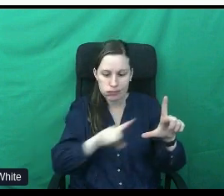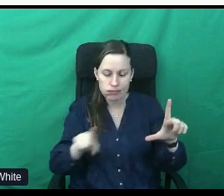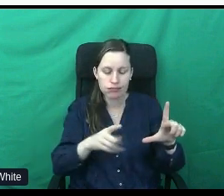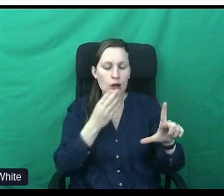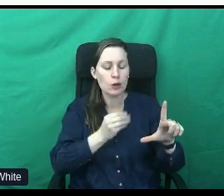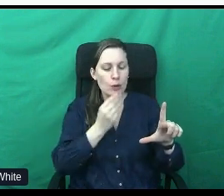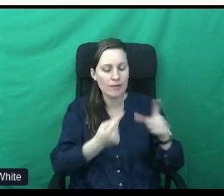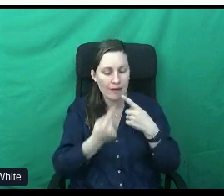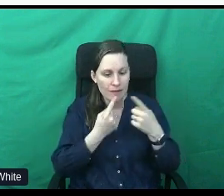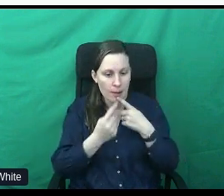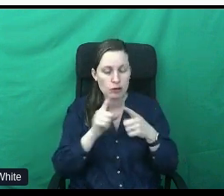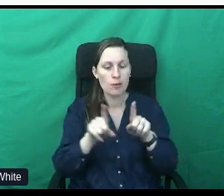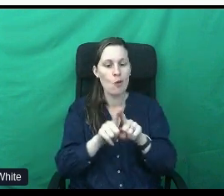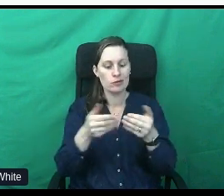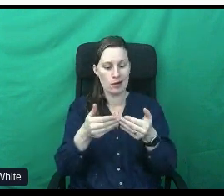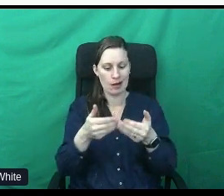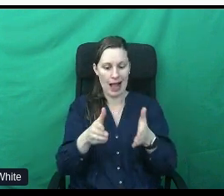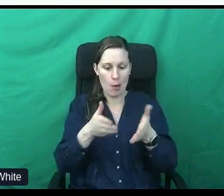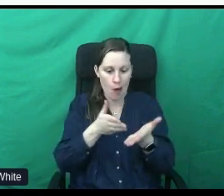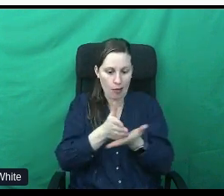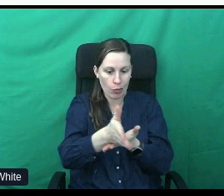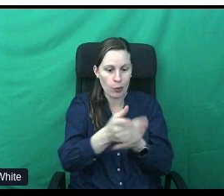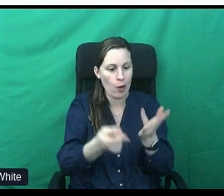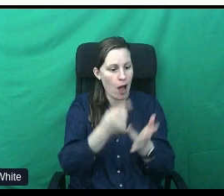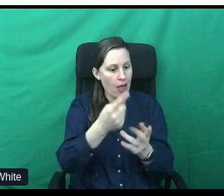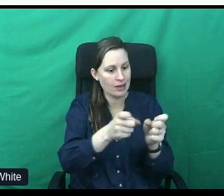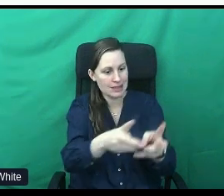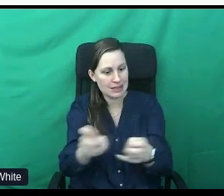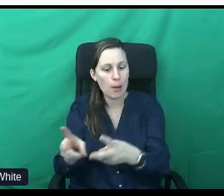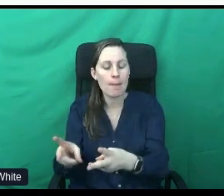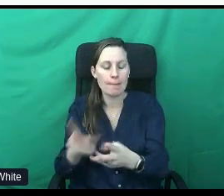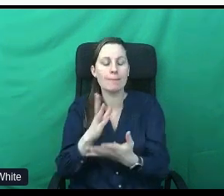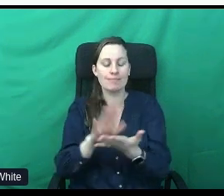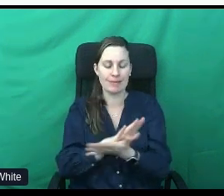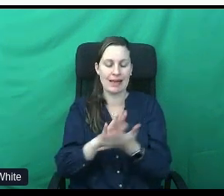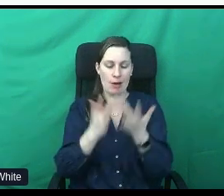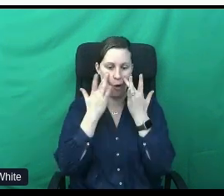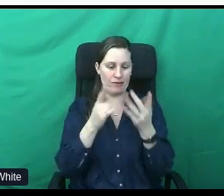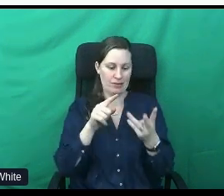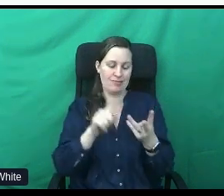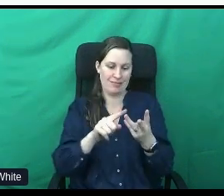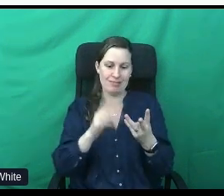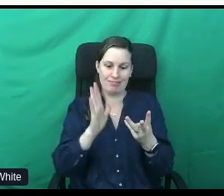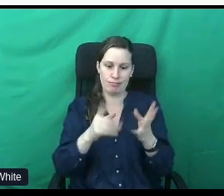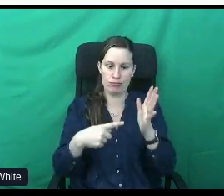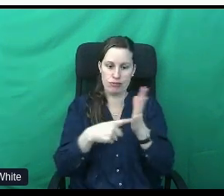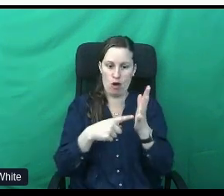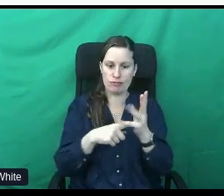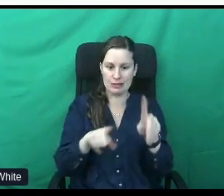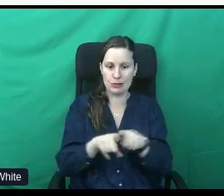well as being the gateway to countless other systems. It was obvious that this had to go on our list as well.